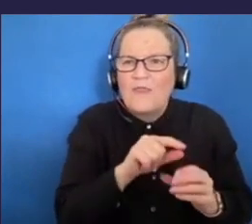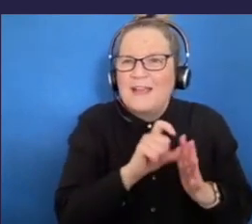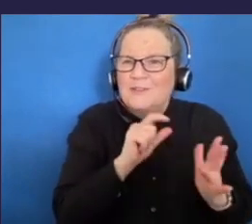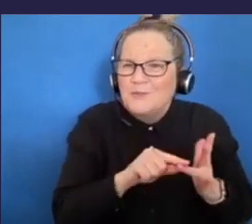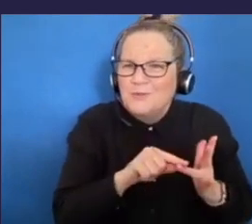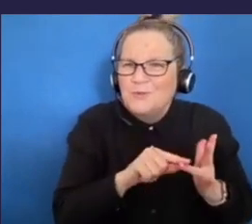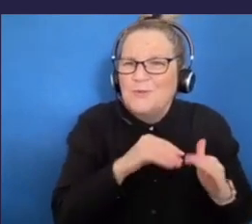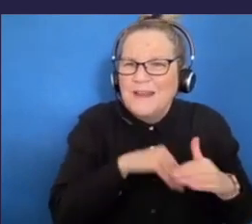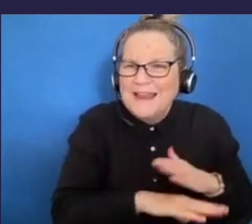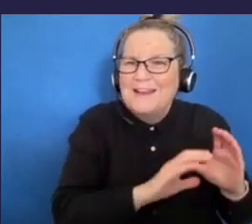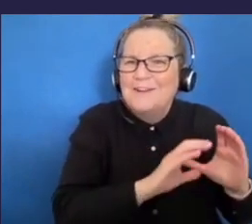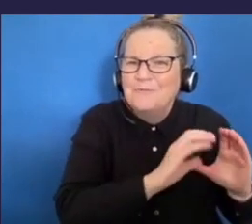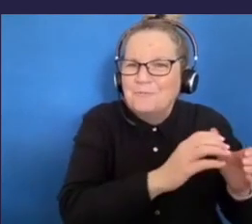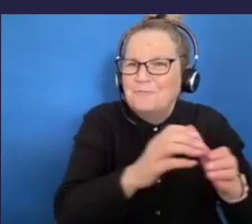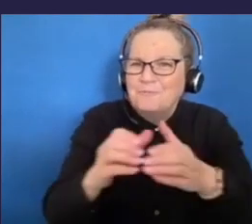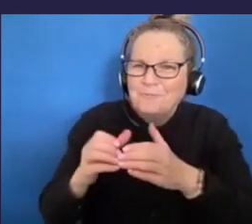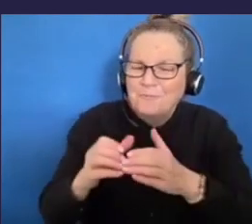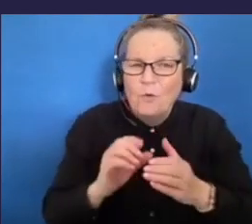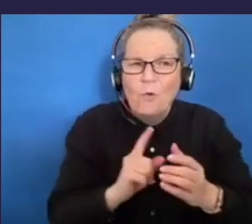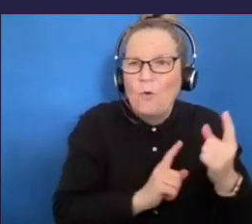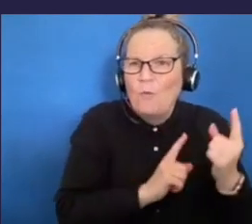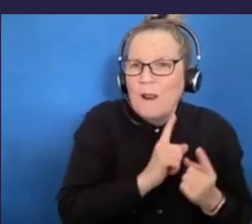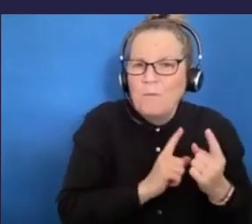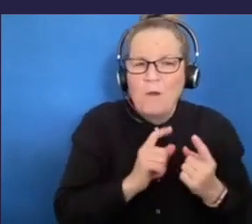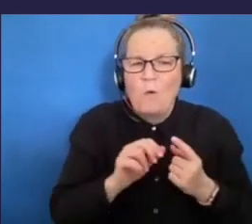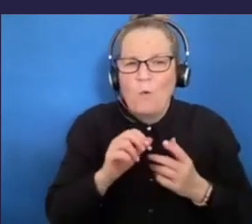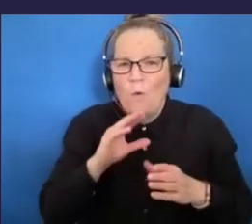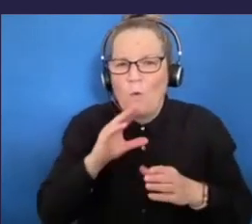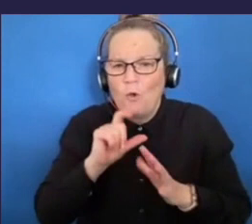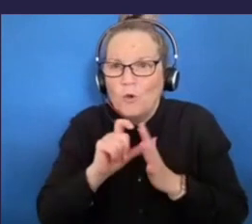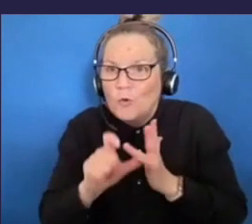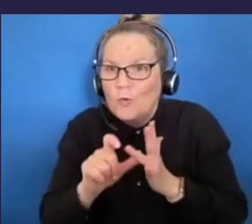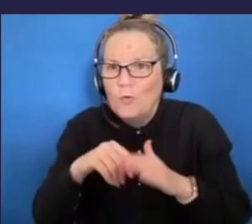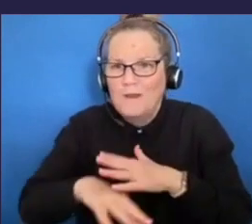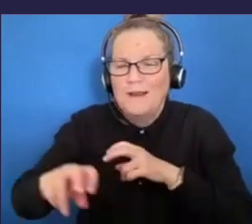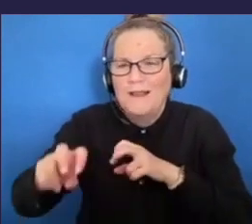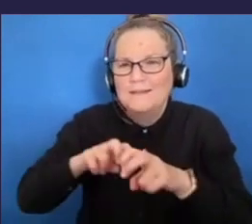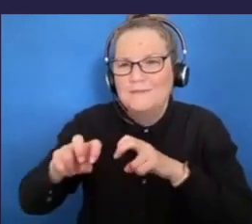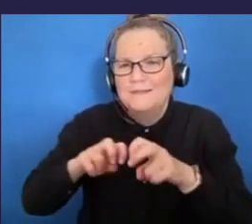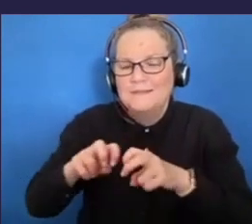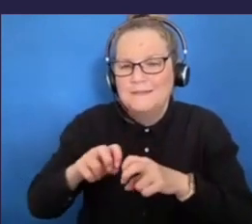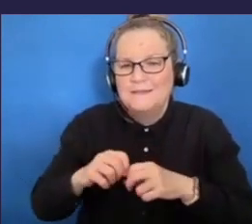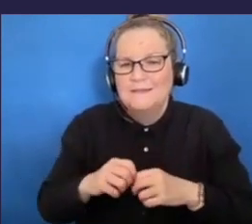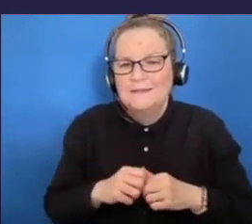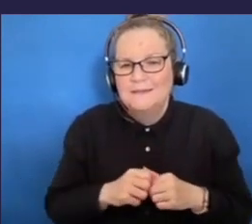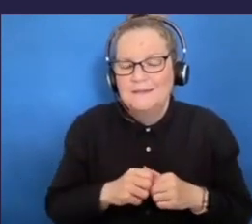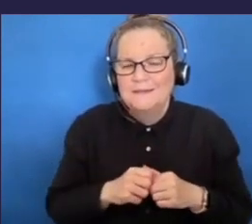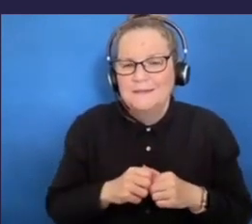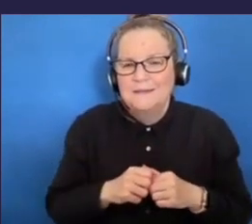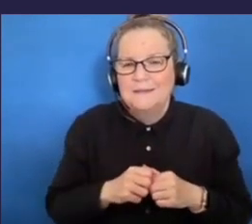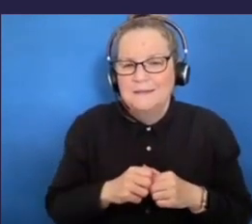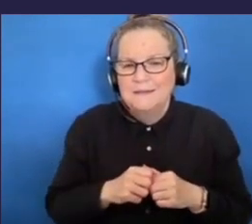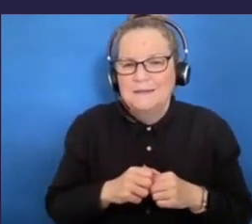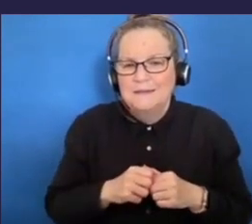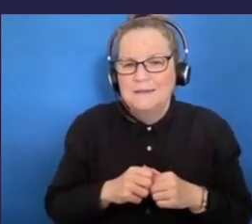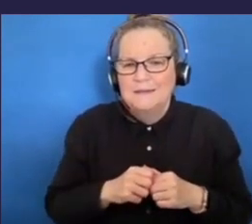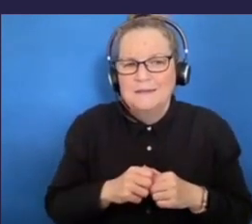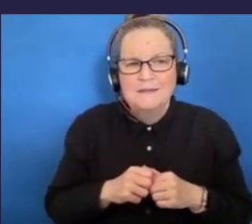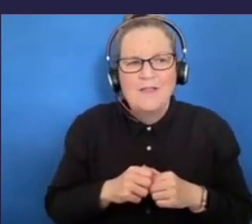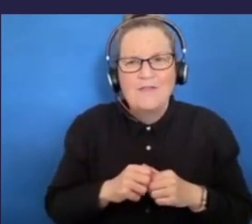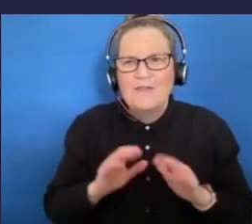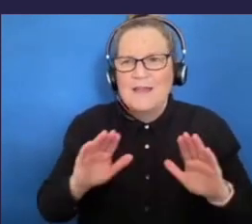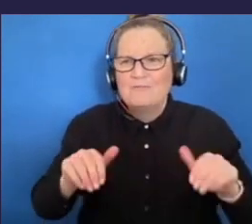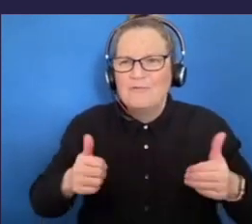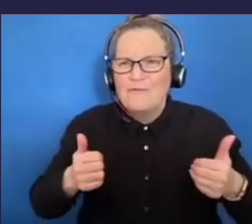these activities. And that really provides a huge opportunity